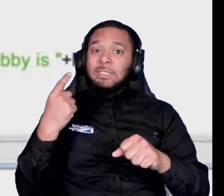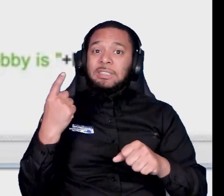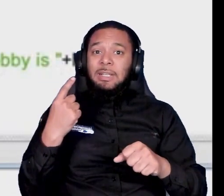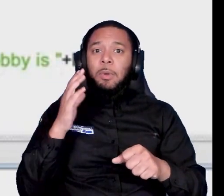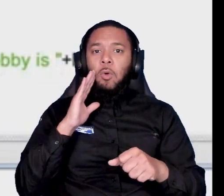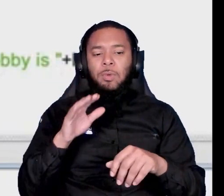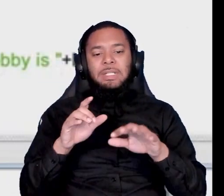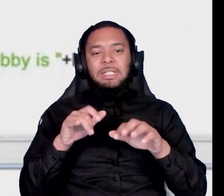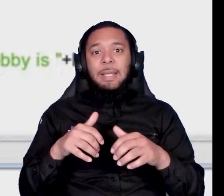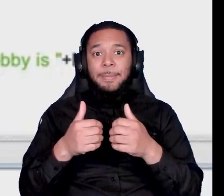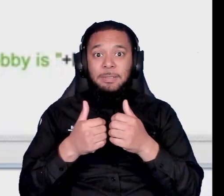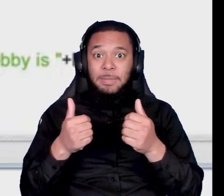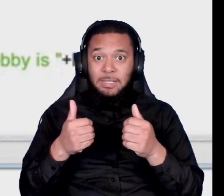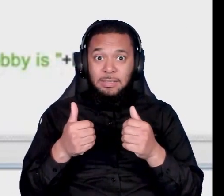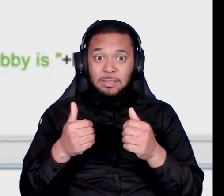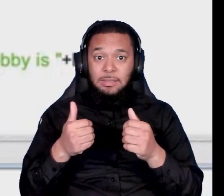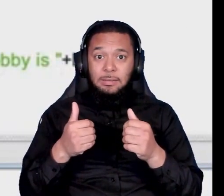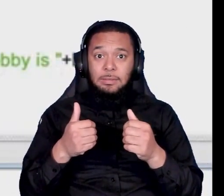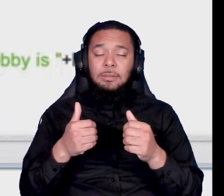space in it,